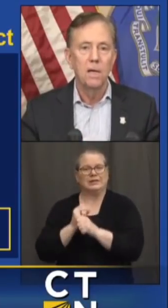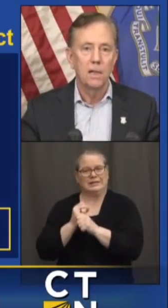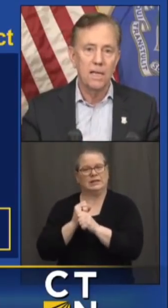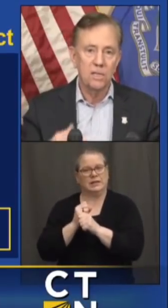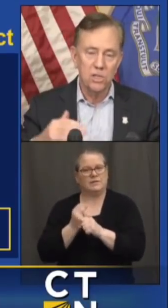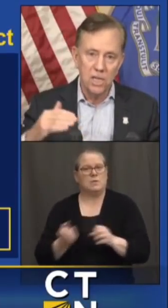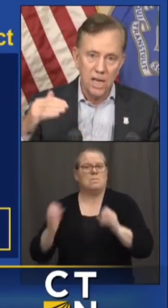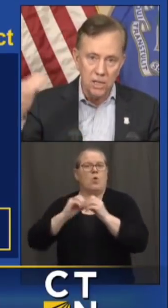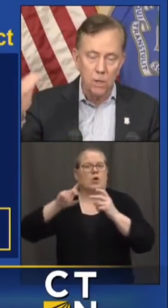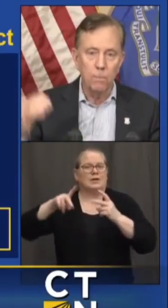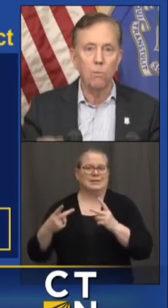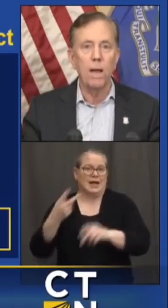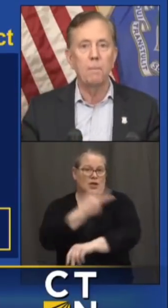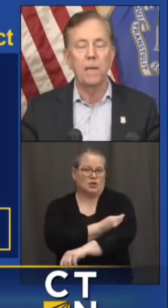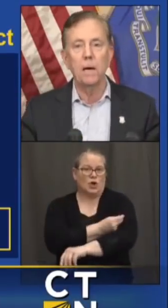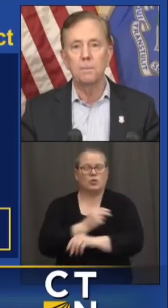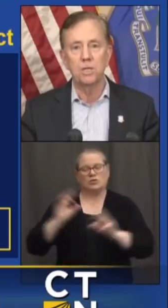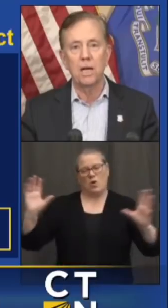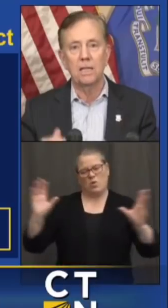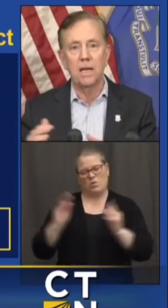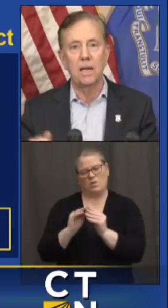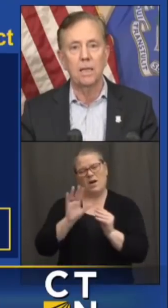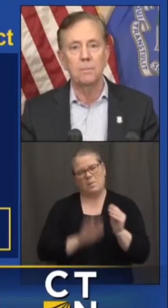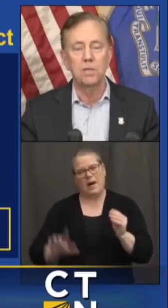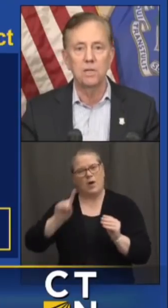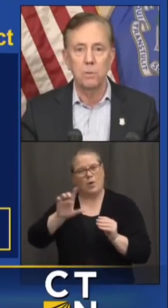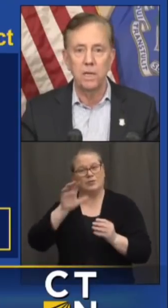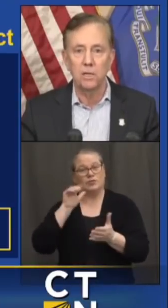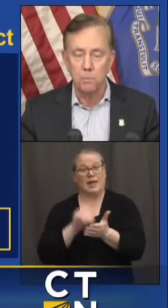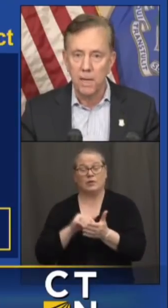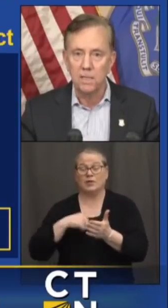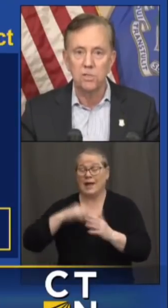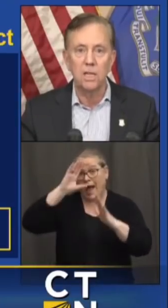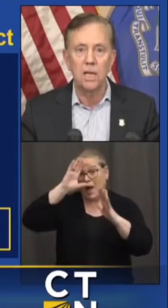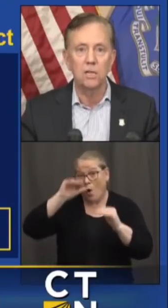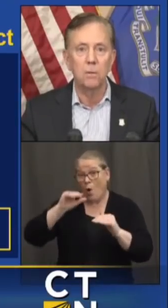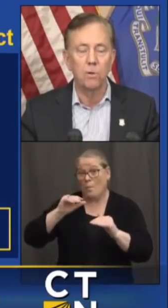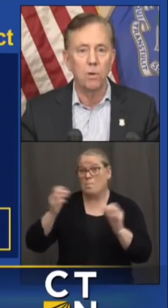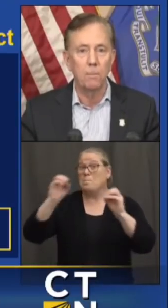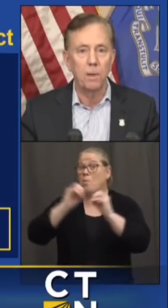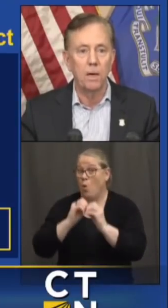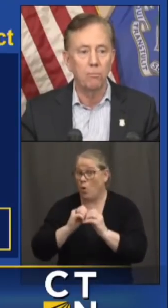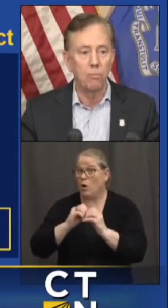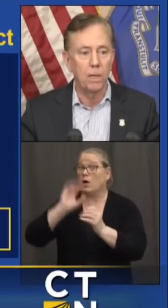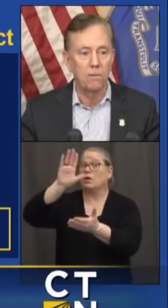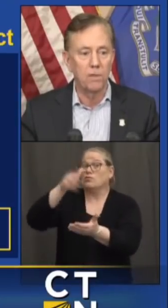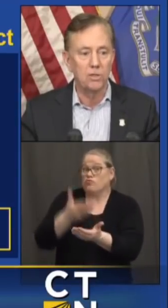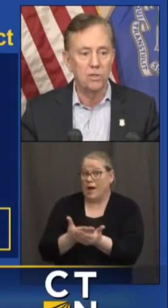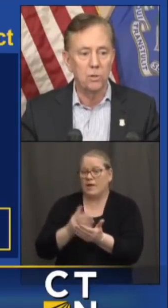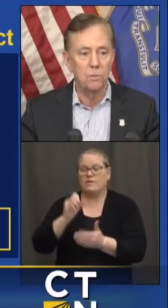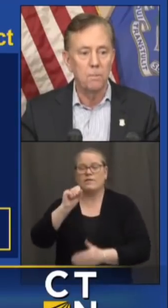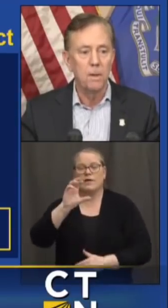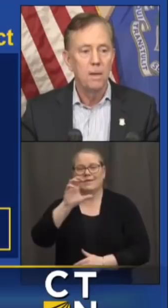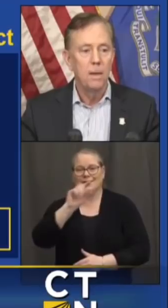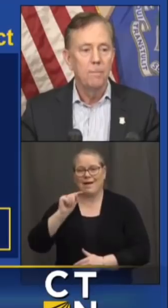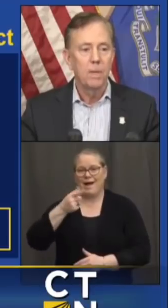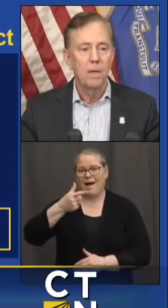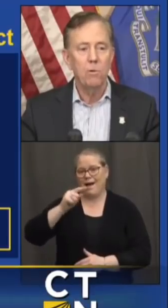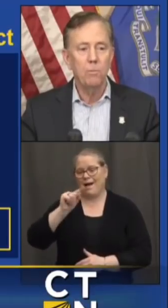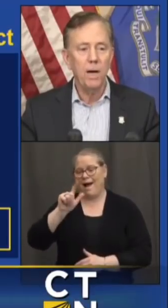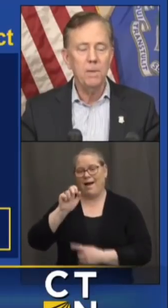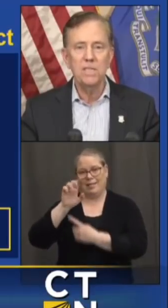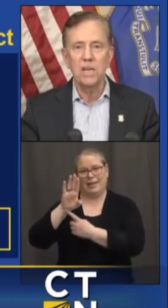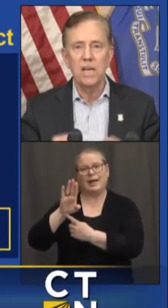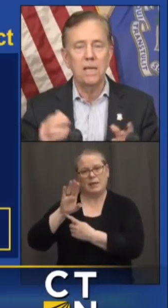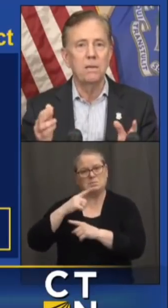100,000. Like to see that number ramping up. Scott Gottlieb says we can expect to see that number ramping up relatively soon. It